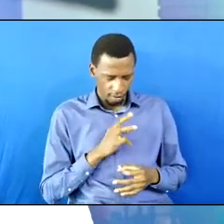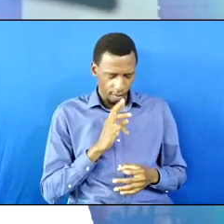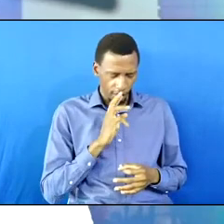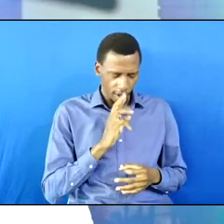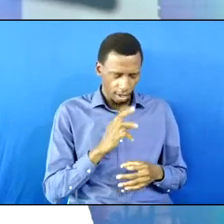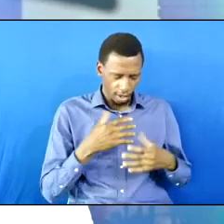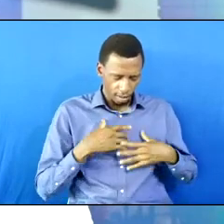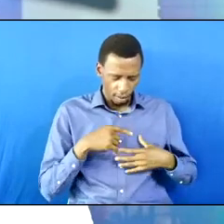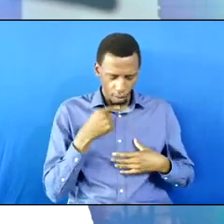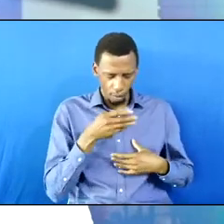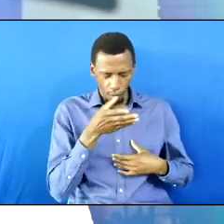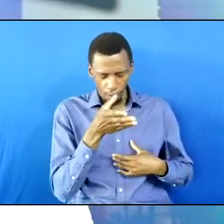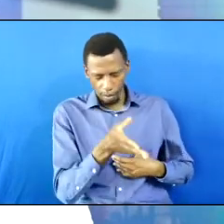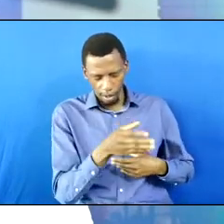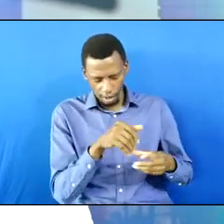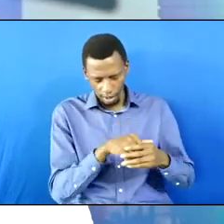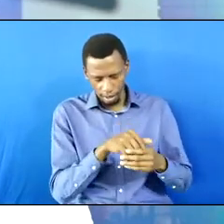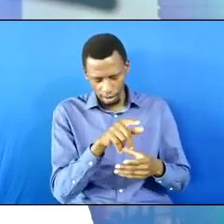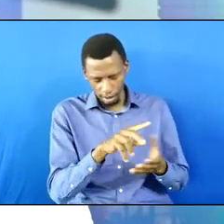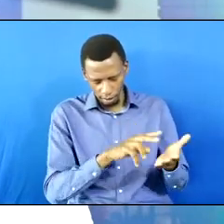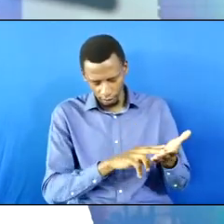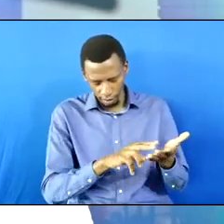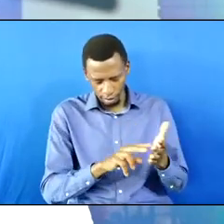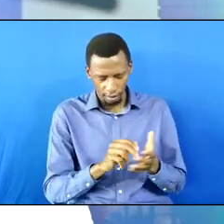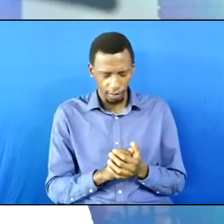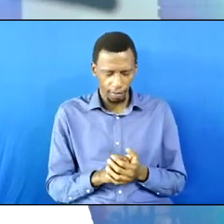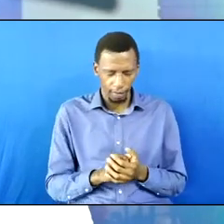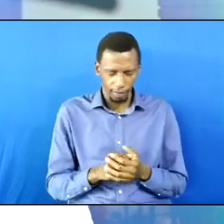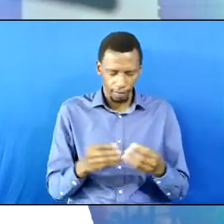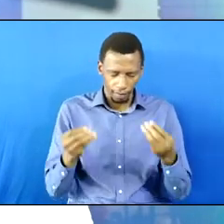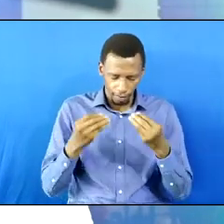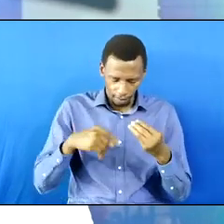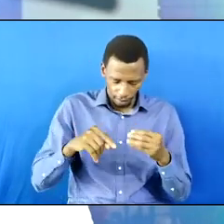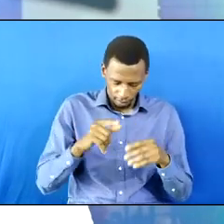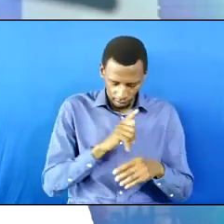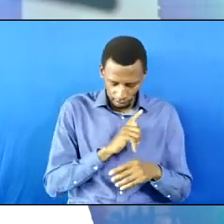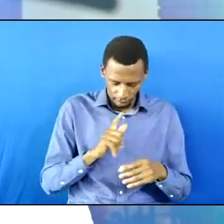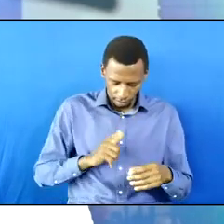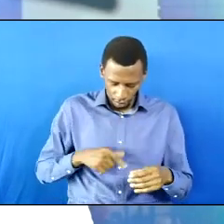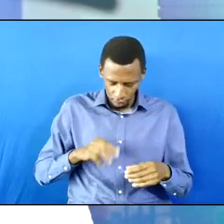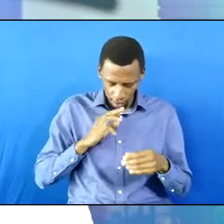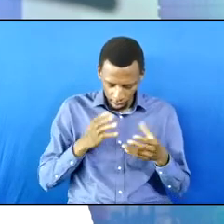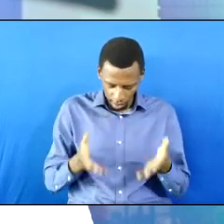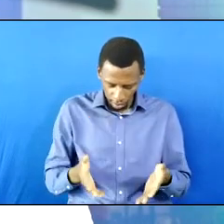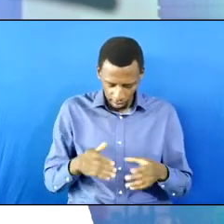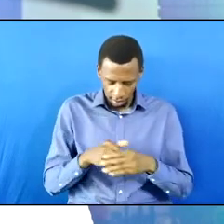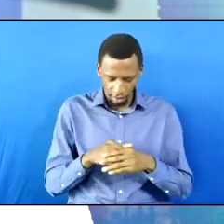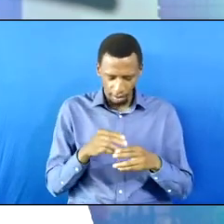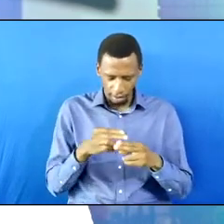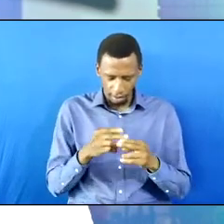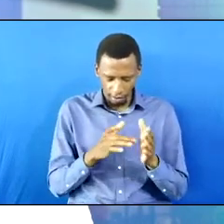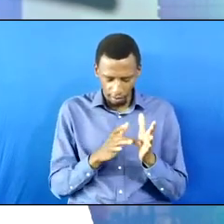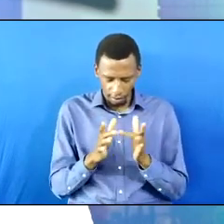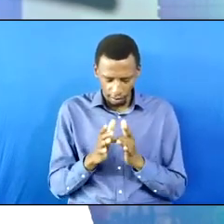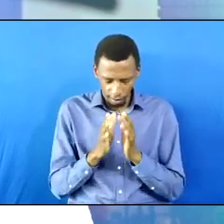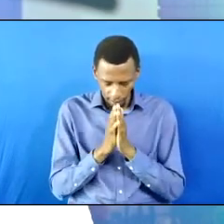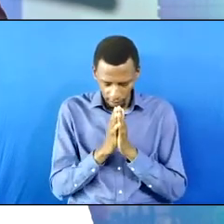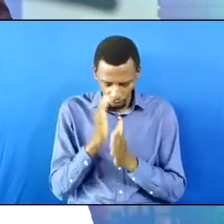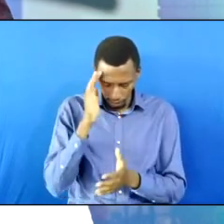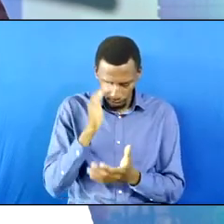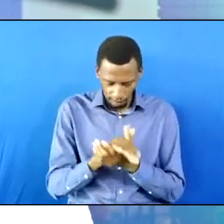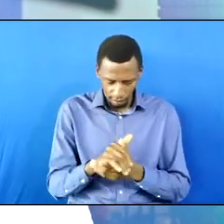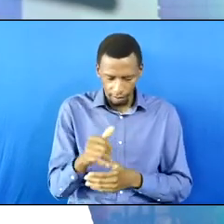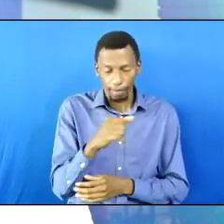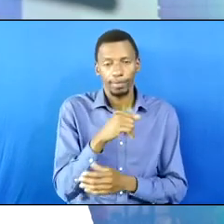in the verse. Teach us, Lord, for here we are. In Jesus' name we pray and